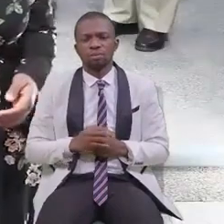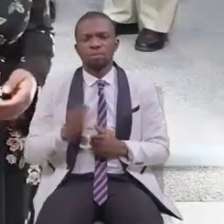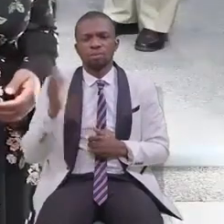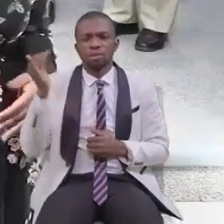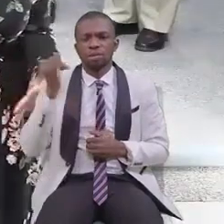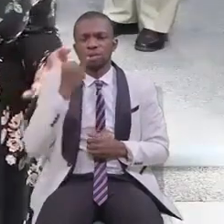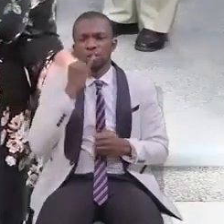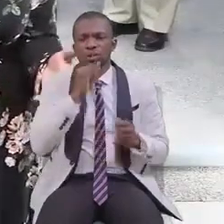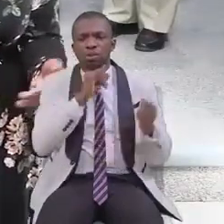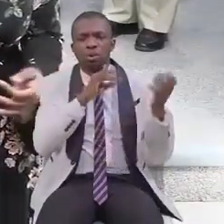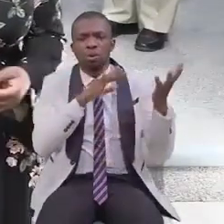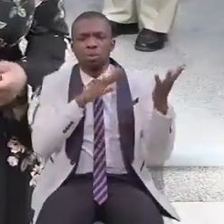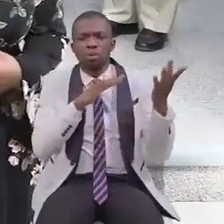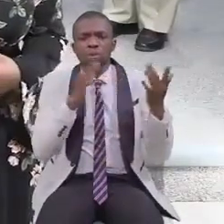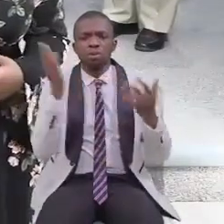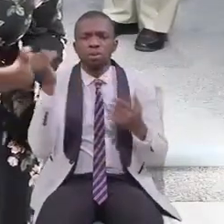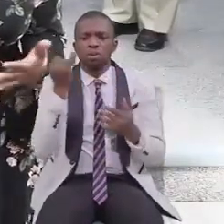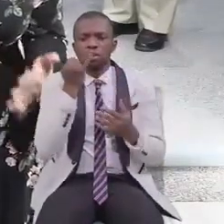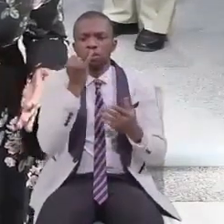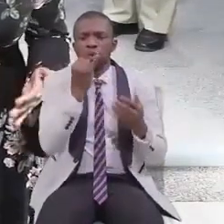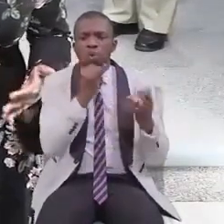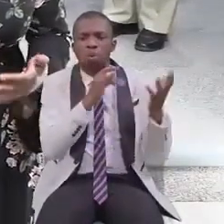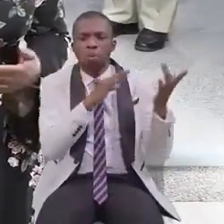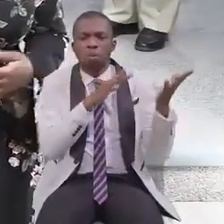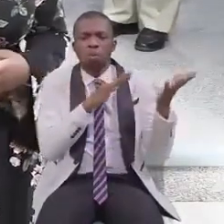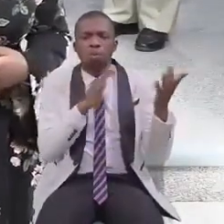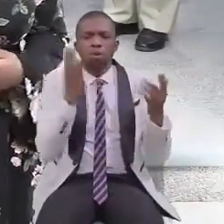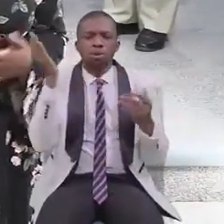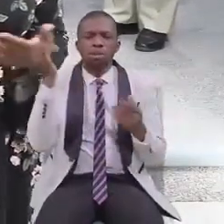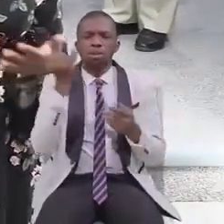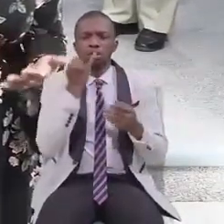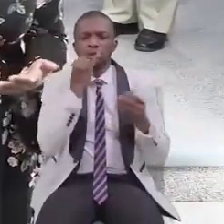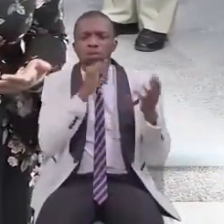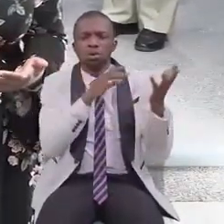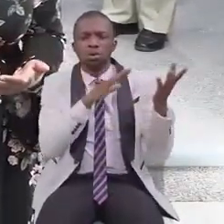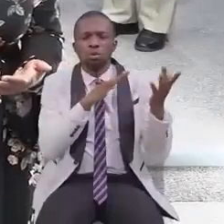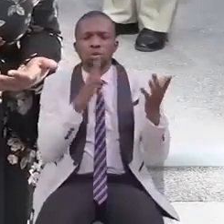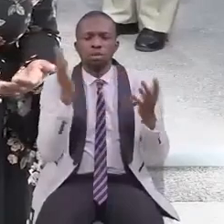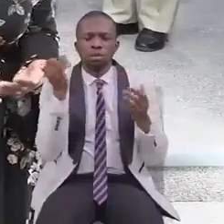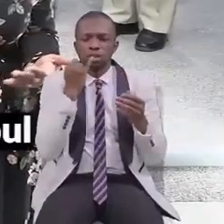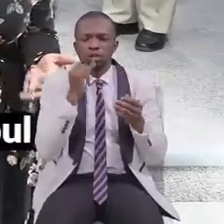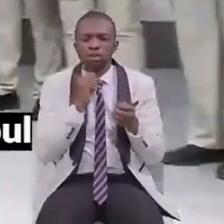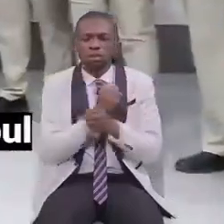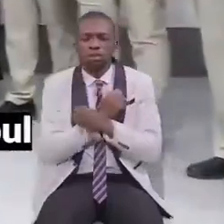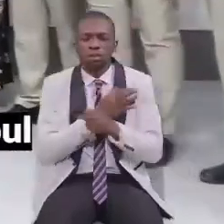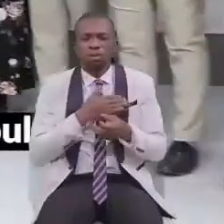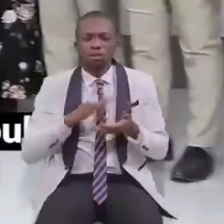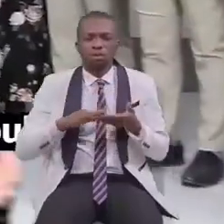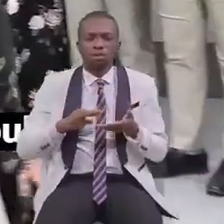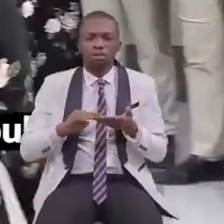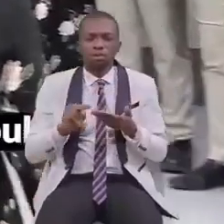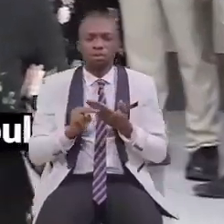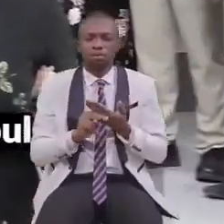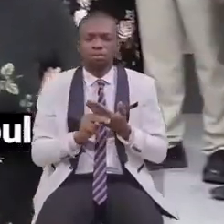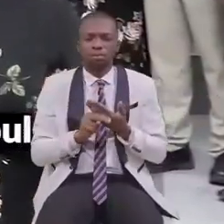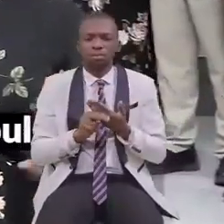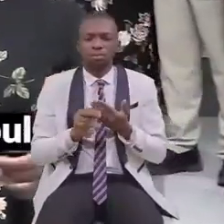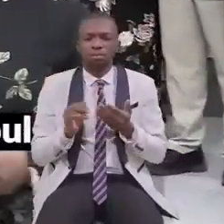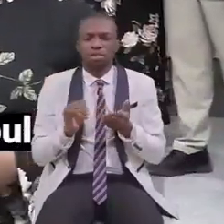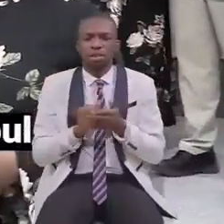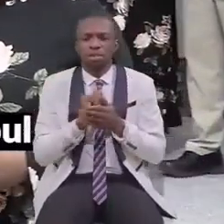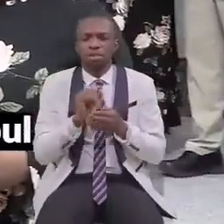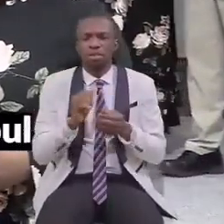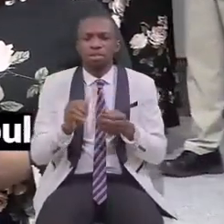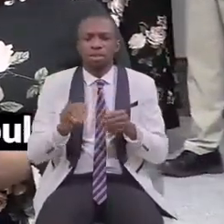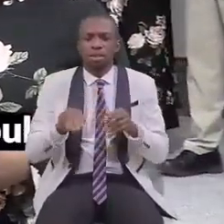There is hope, there is joy, there is love, and forgiveness that's extended to